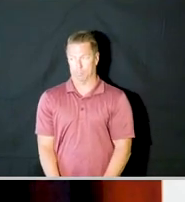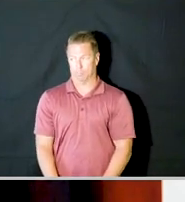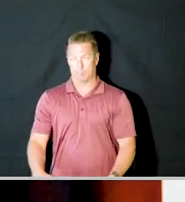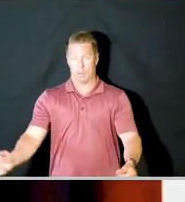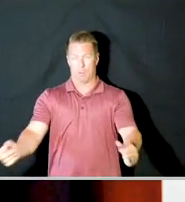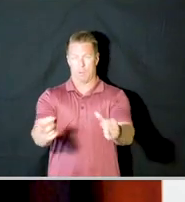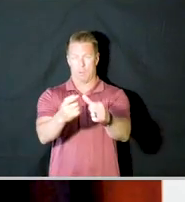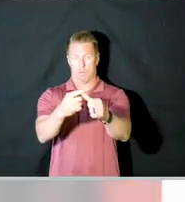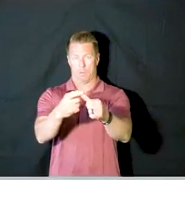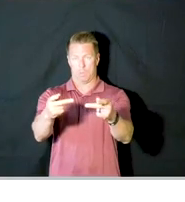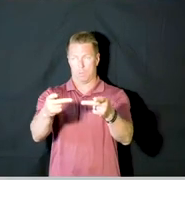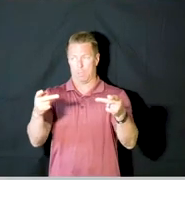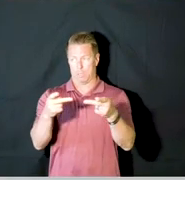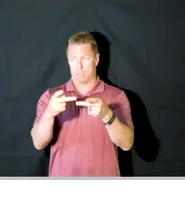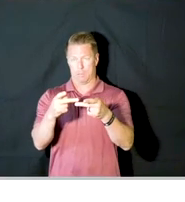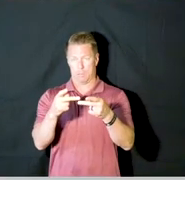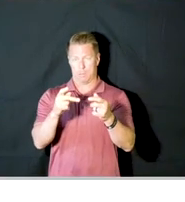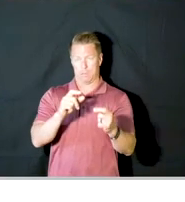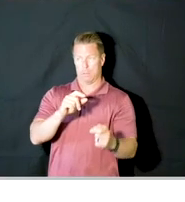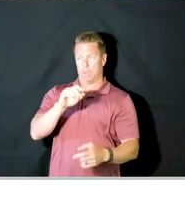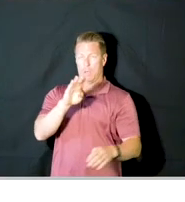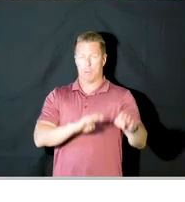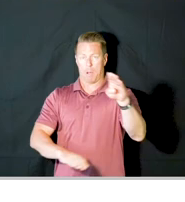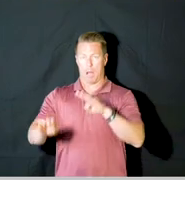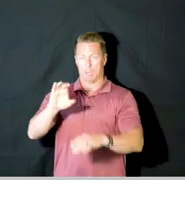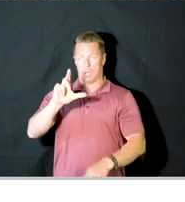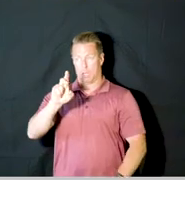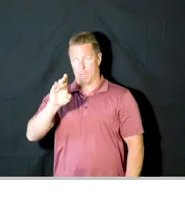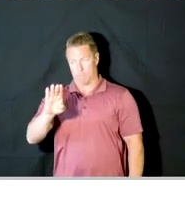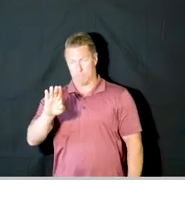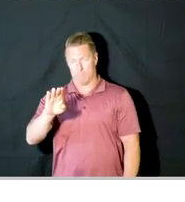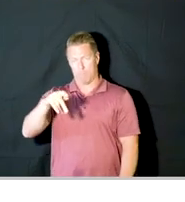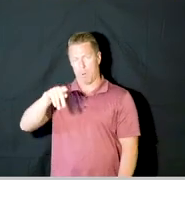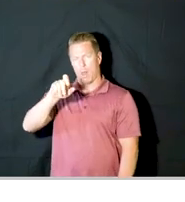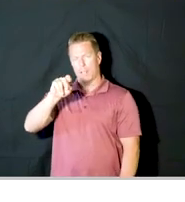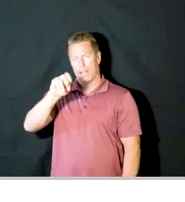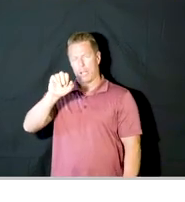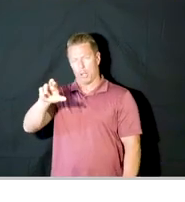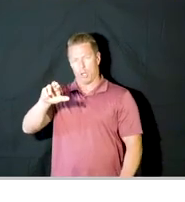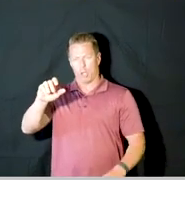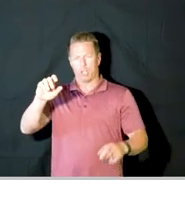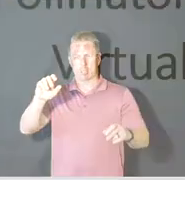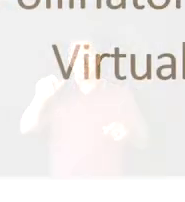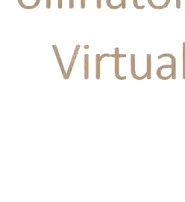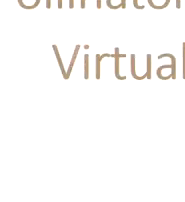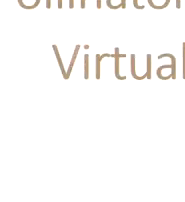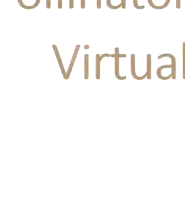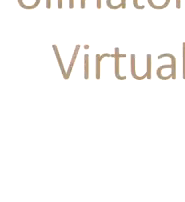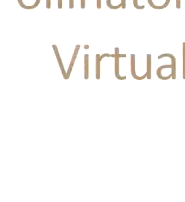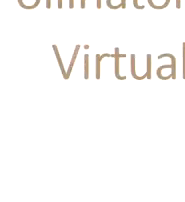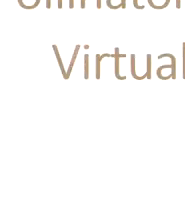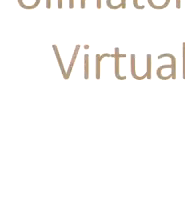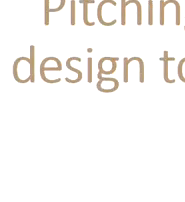First place for club submissions goes to Biology Club for Pollinator Garden Virtual Tour.